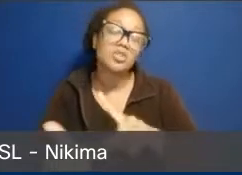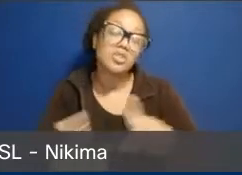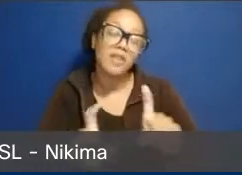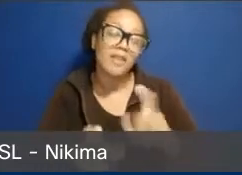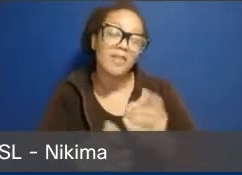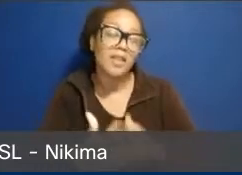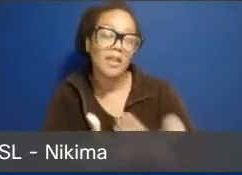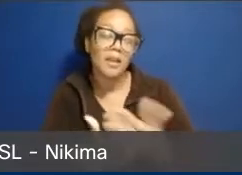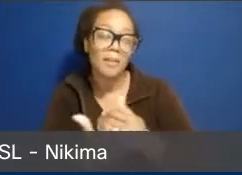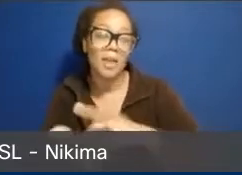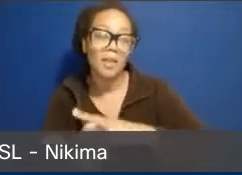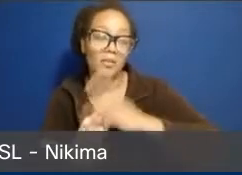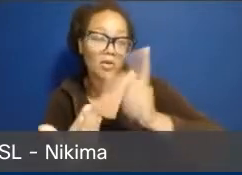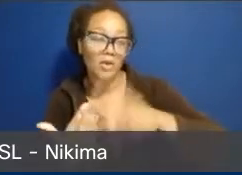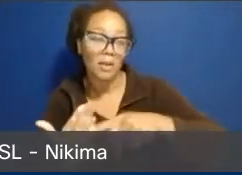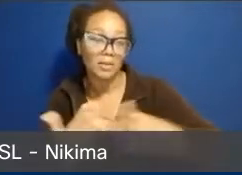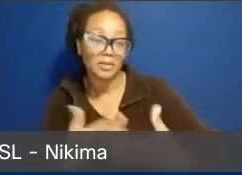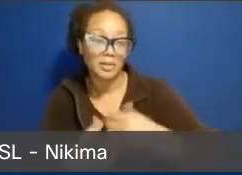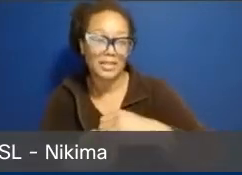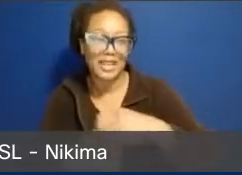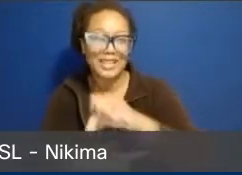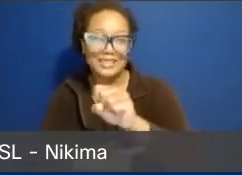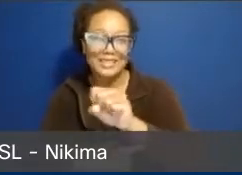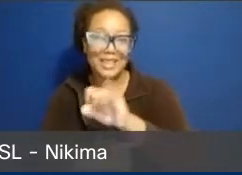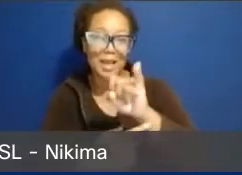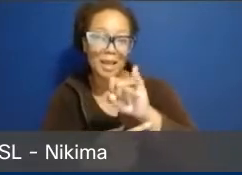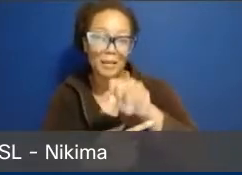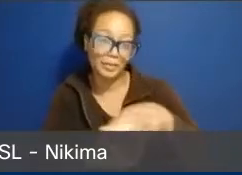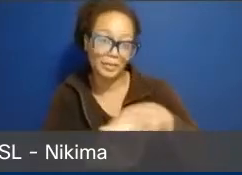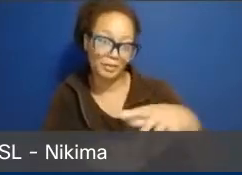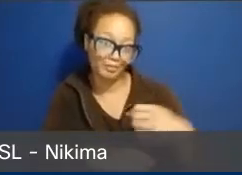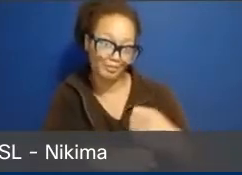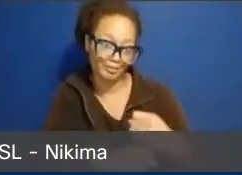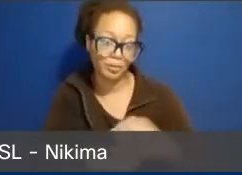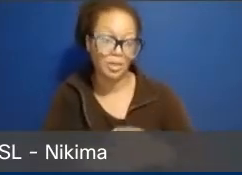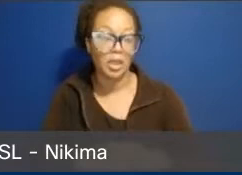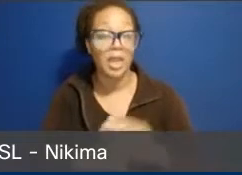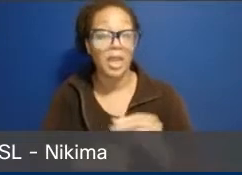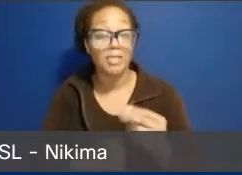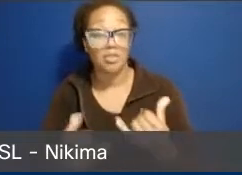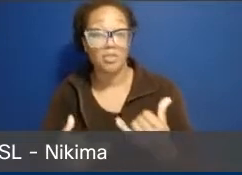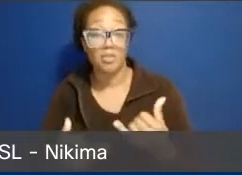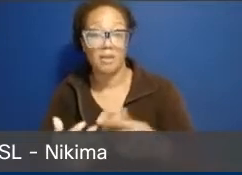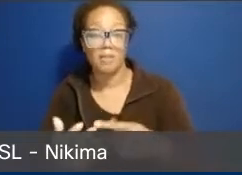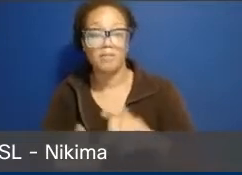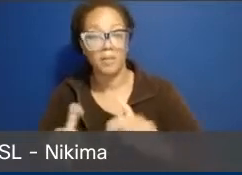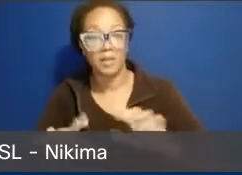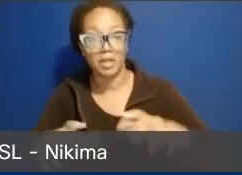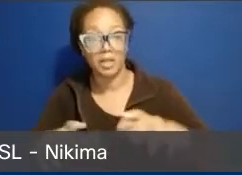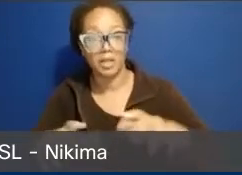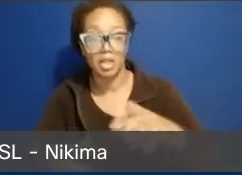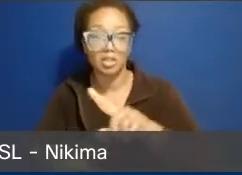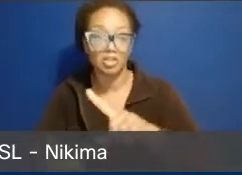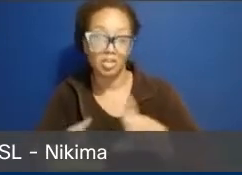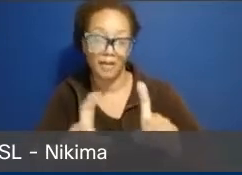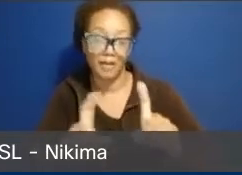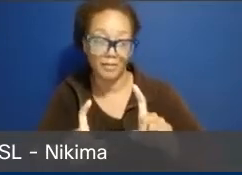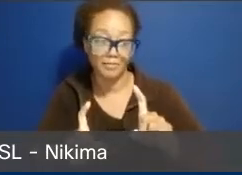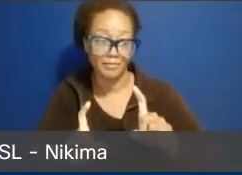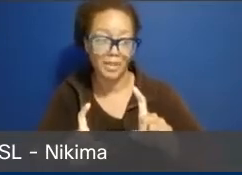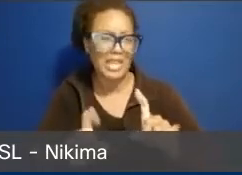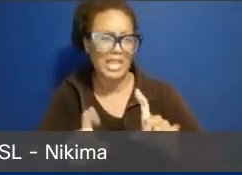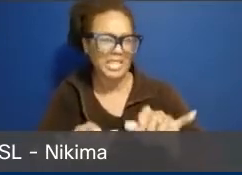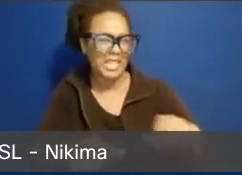Participation, known as SIP, and the Current Population Survey. If we stay on this slide, I just want to